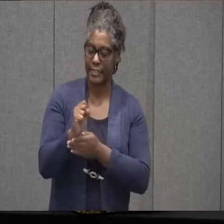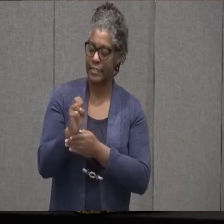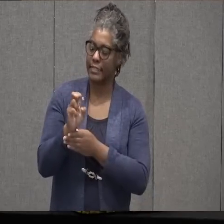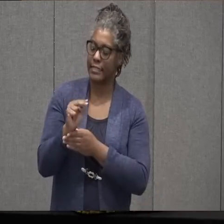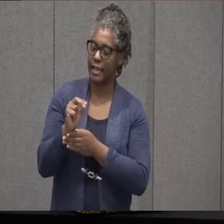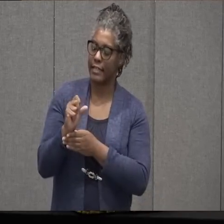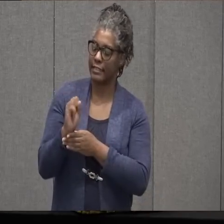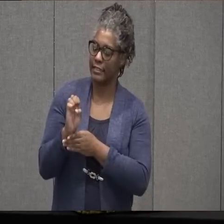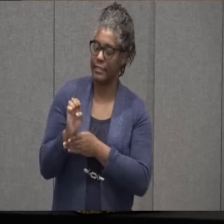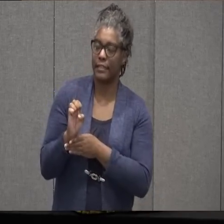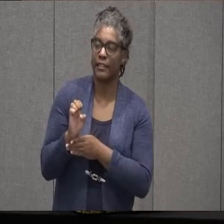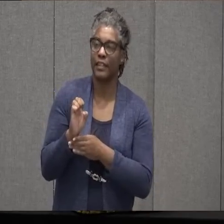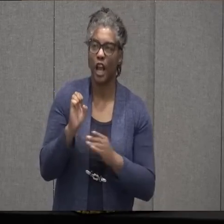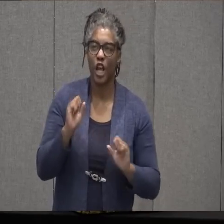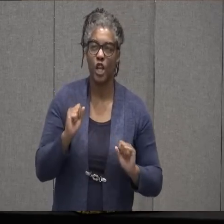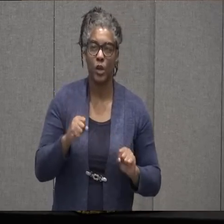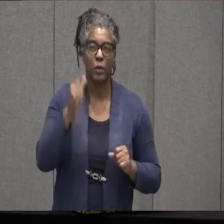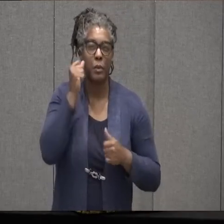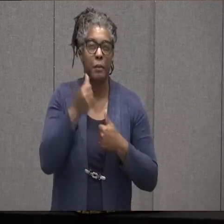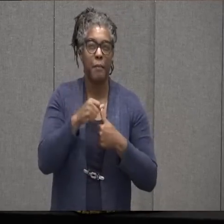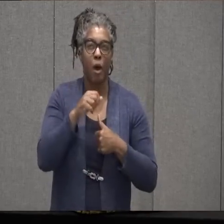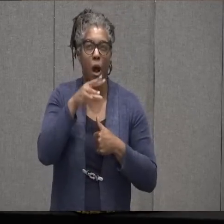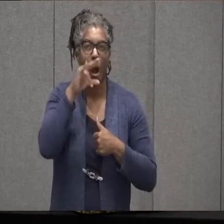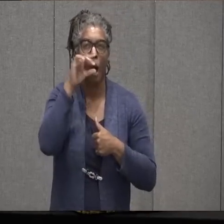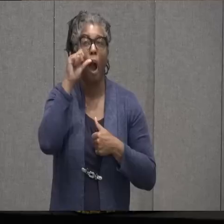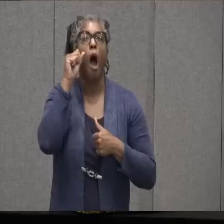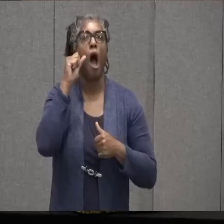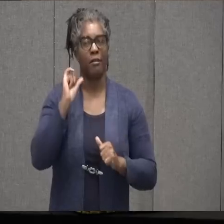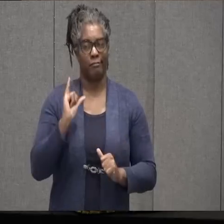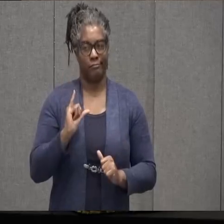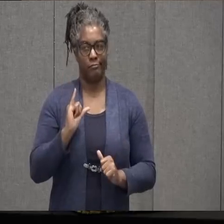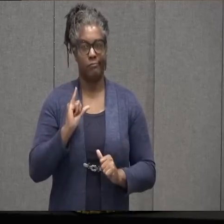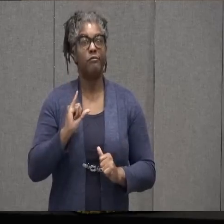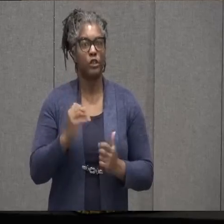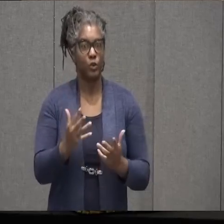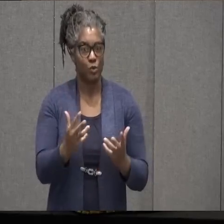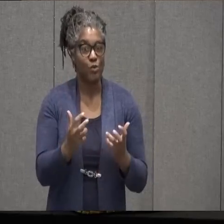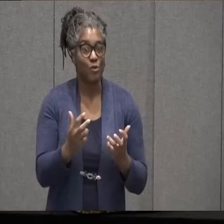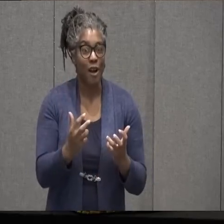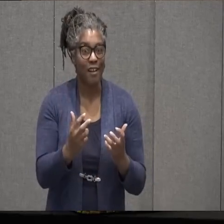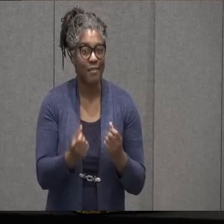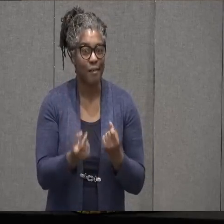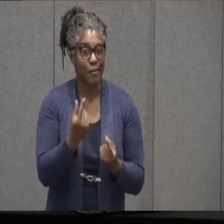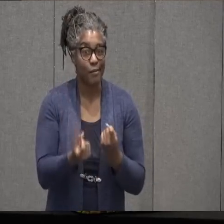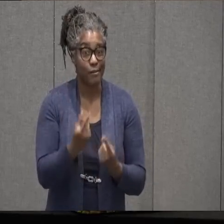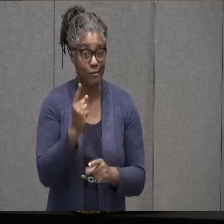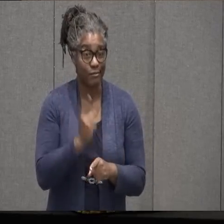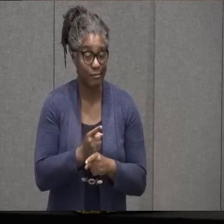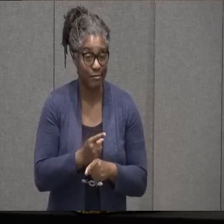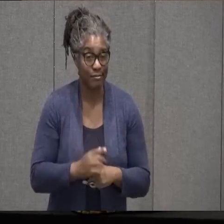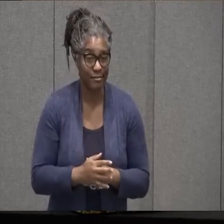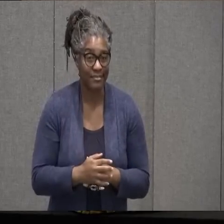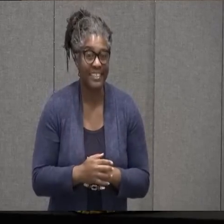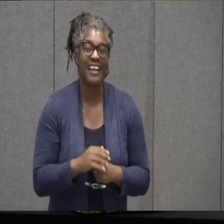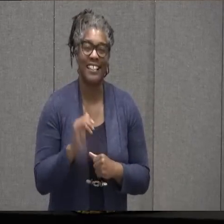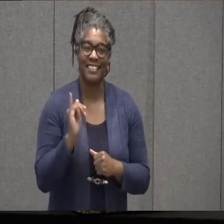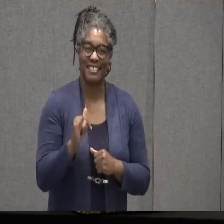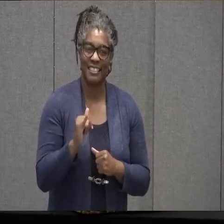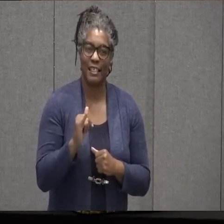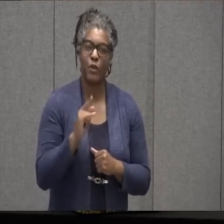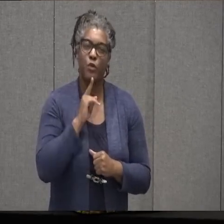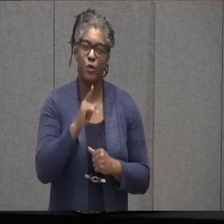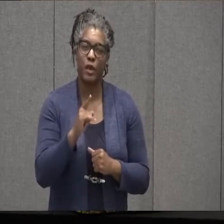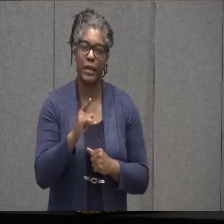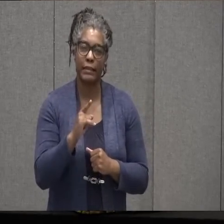thinking, oh, we want some. So that evokes that vivid sense when somebody does that. Or how